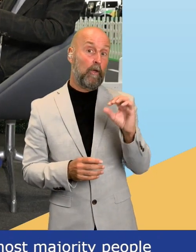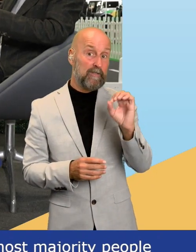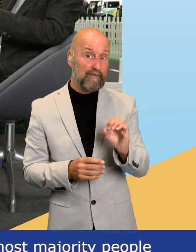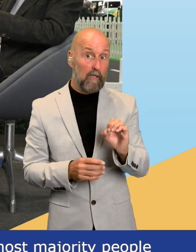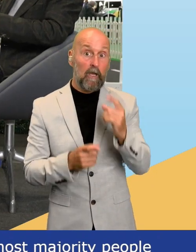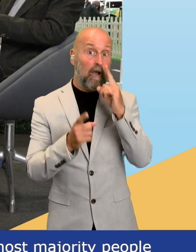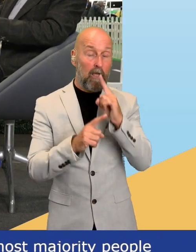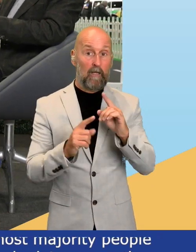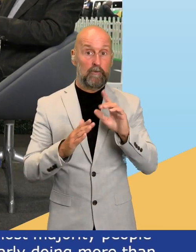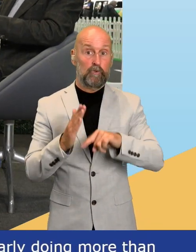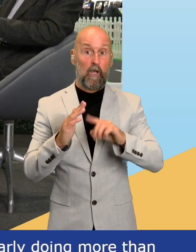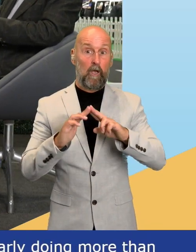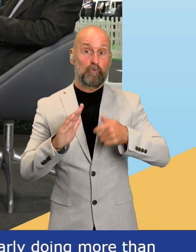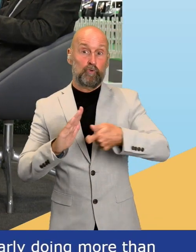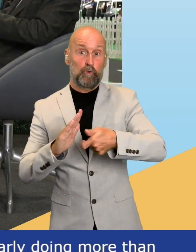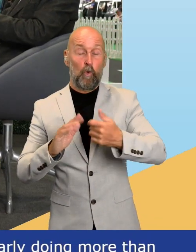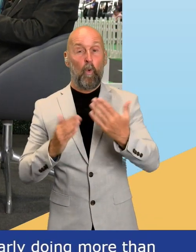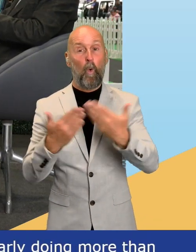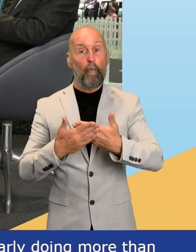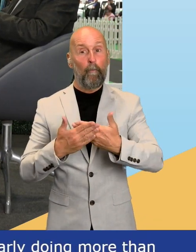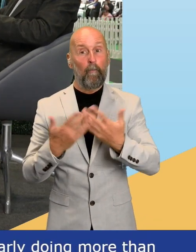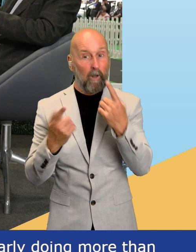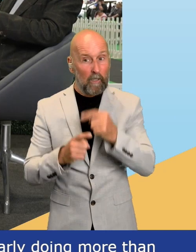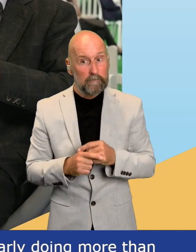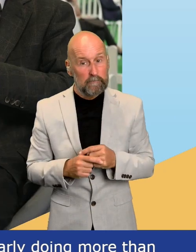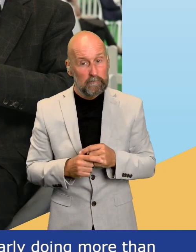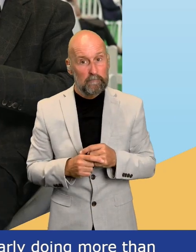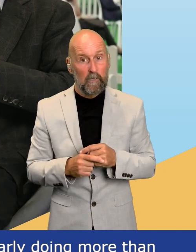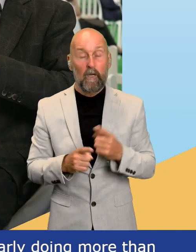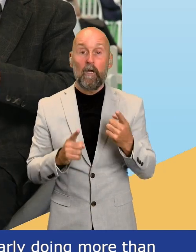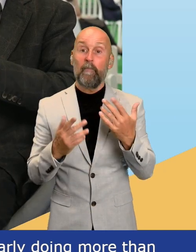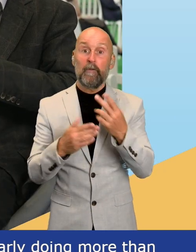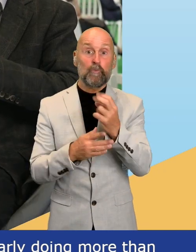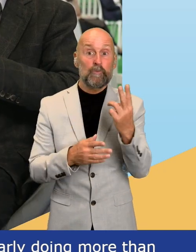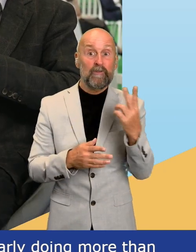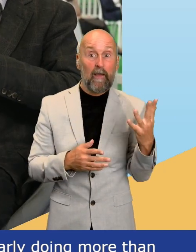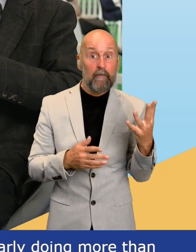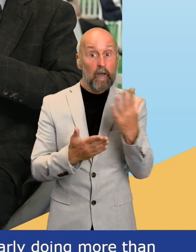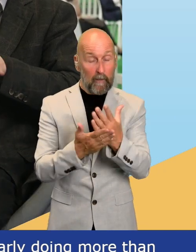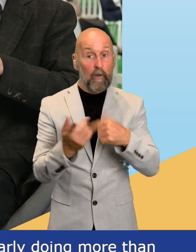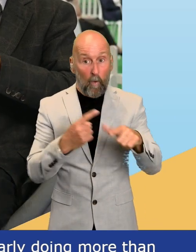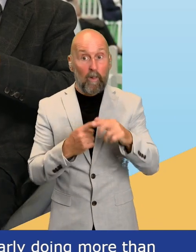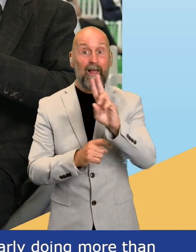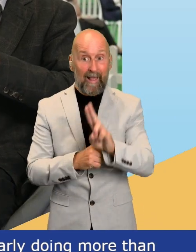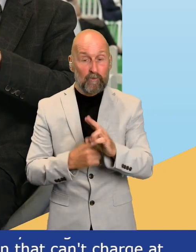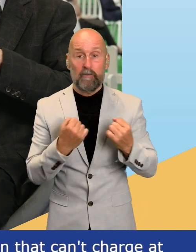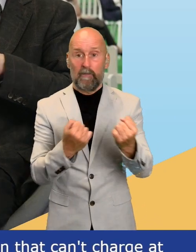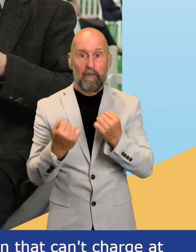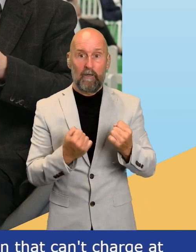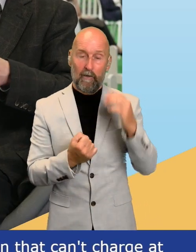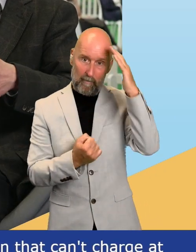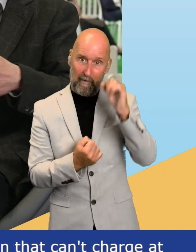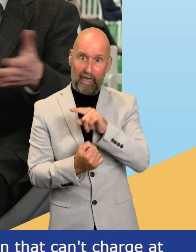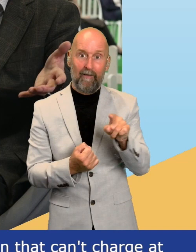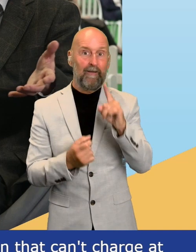who can't charge at home, and we mustn't forget about those. If we're going to go by 2035, everyone's driving electric. Yep. We've got to make sure we don't forget about them.